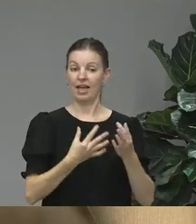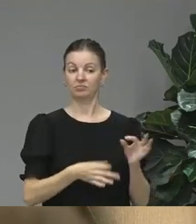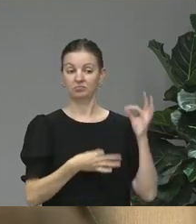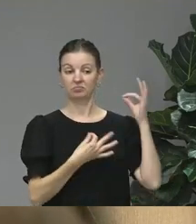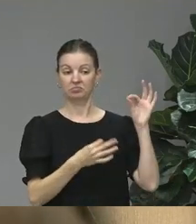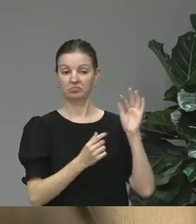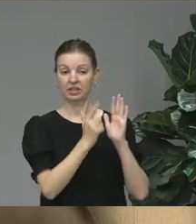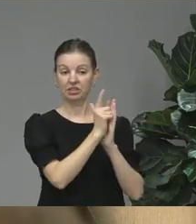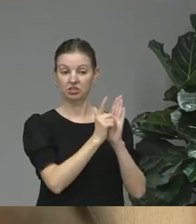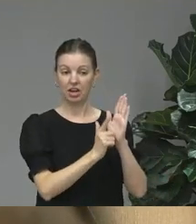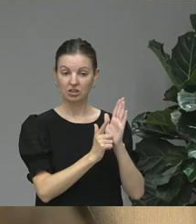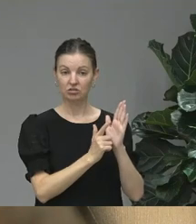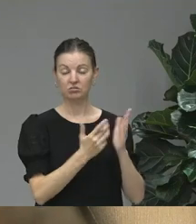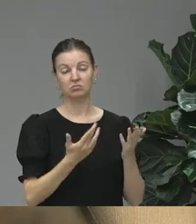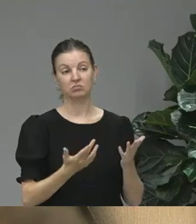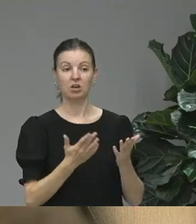sure there are a lot of